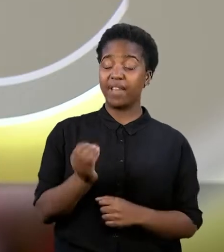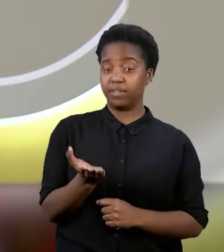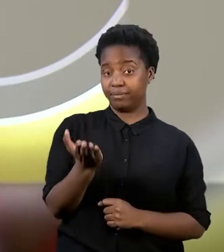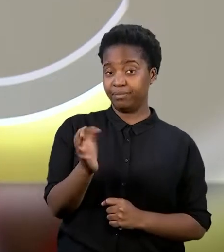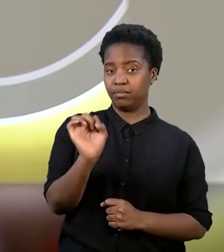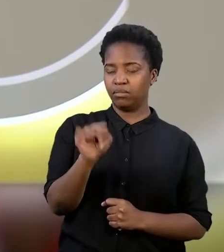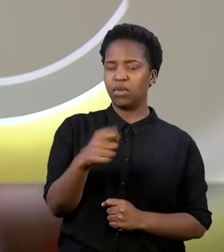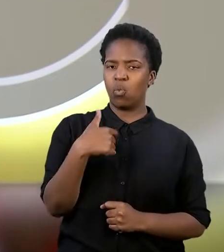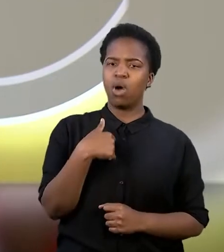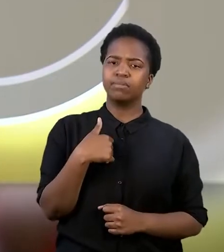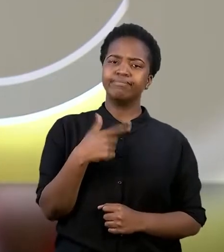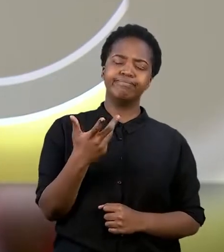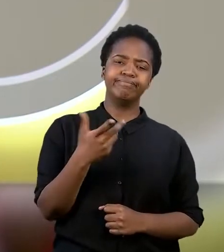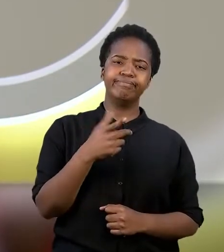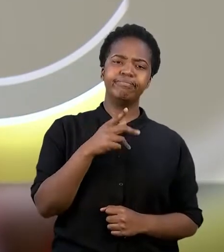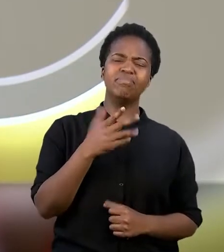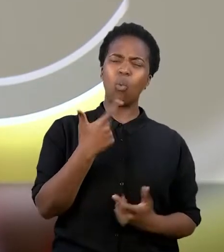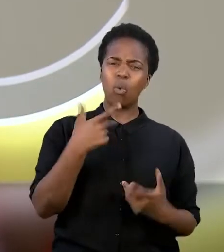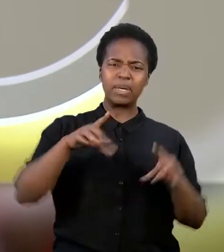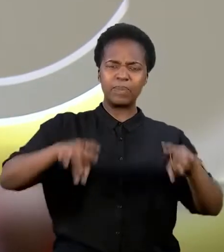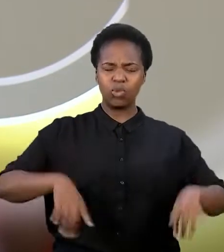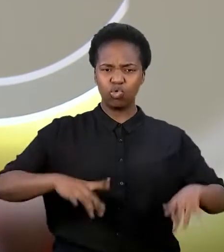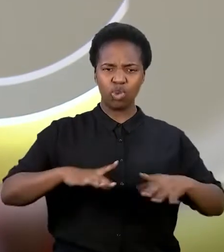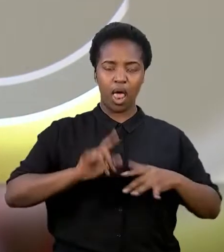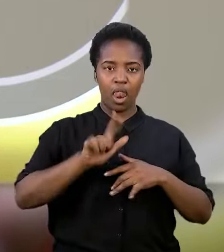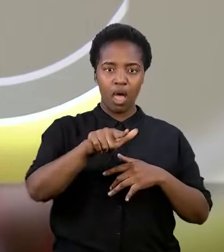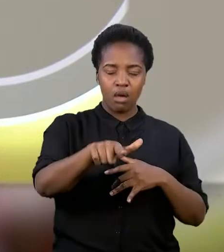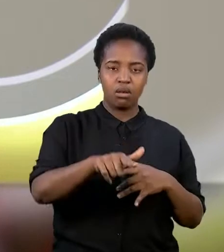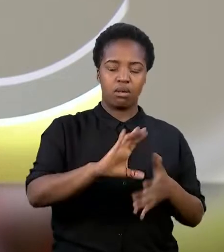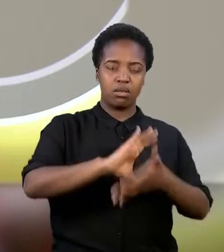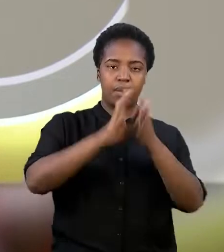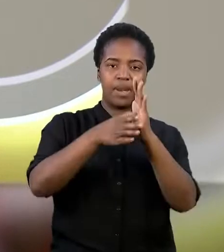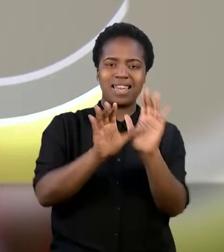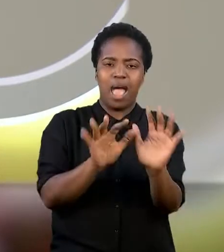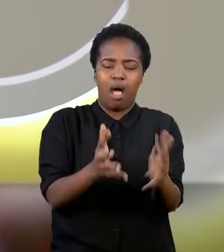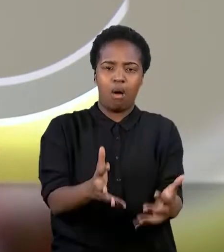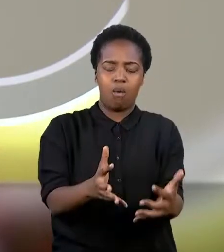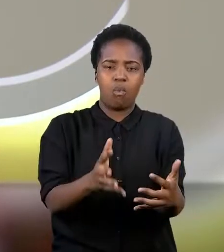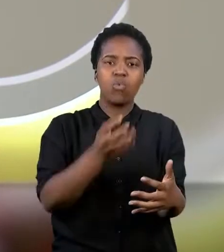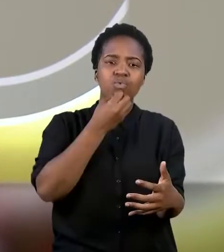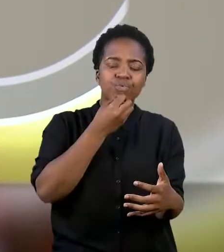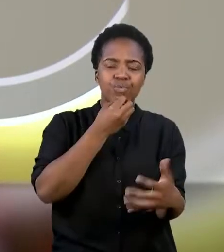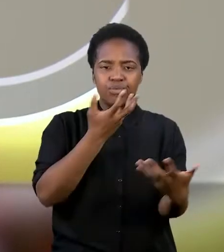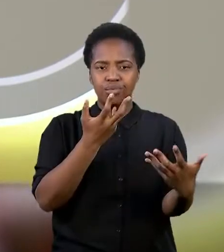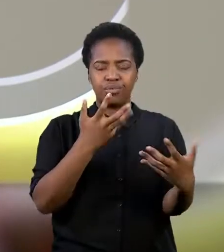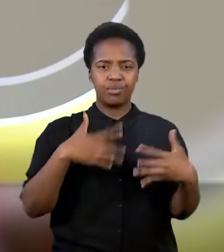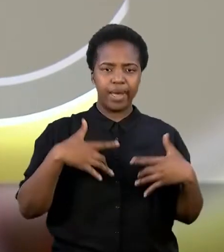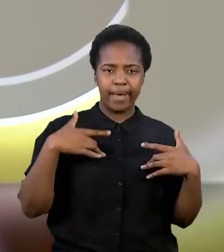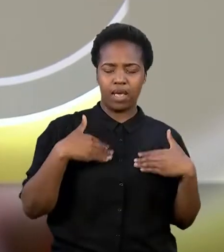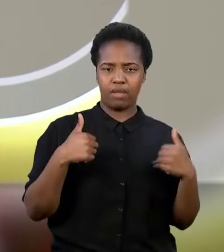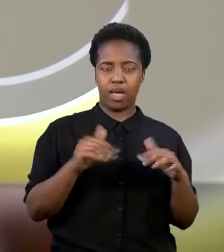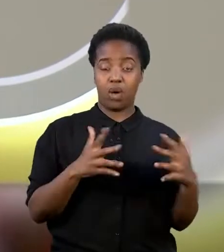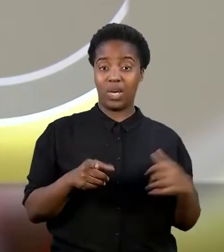Re bua ka bohlokwa ba ho ikwetlisa le ho ja ka mokgwa o nepahetseng le dijo tse nepahetseng ho batho ba e leng di wheelchair